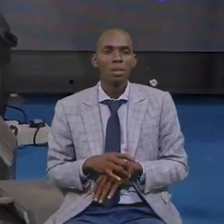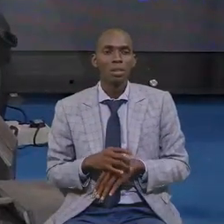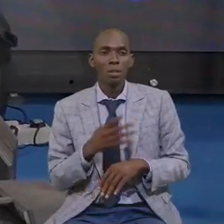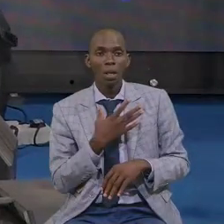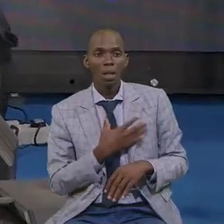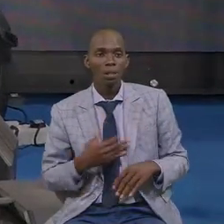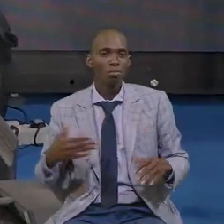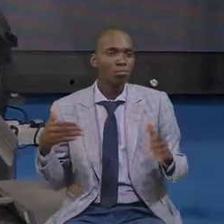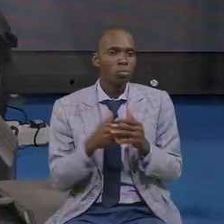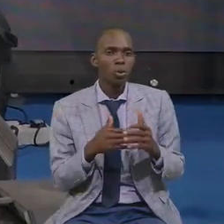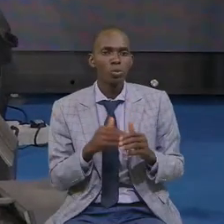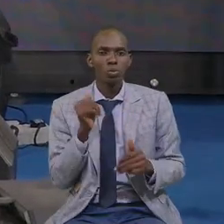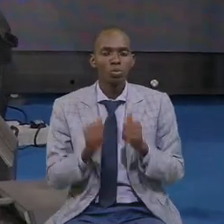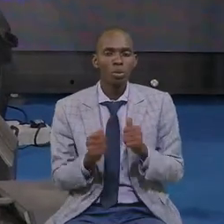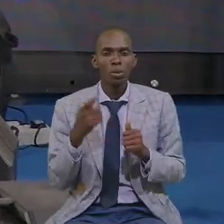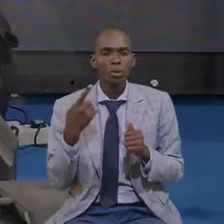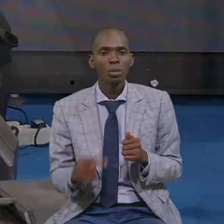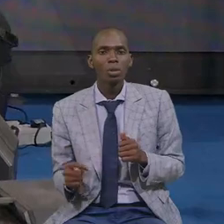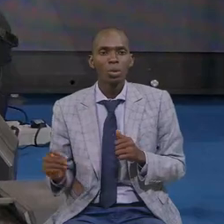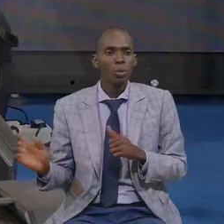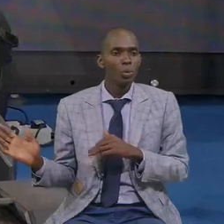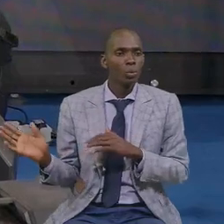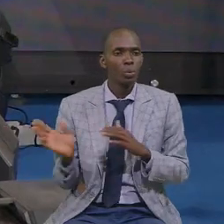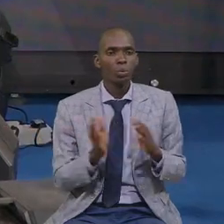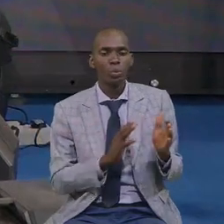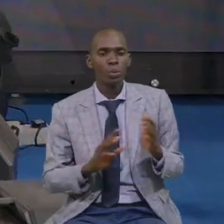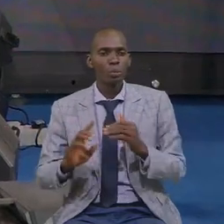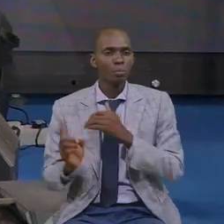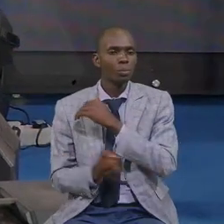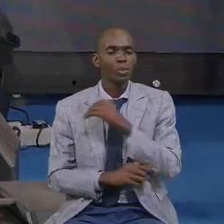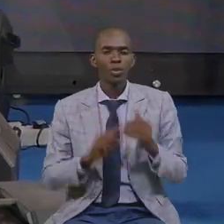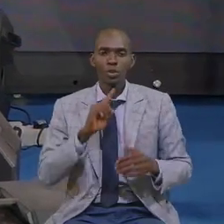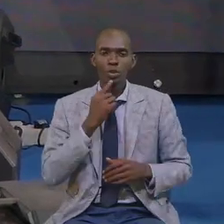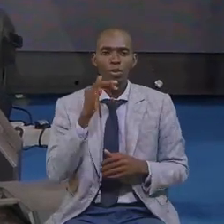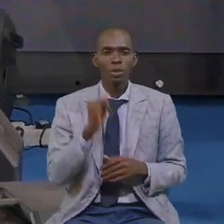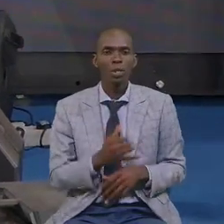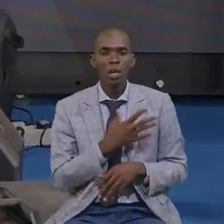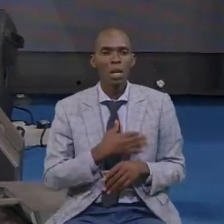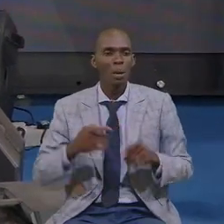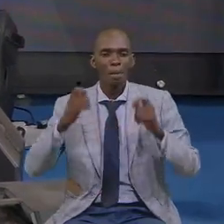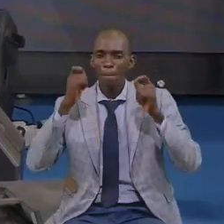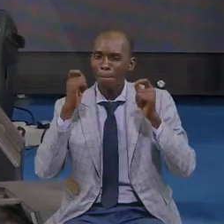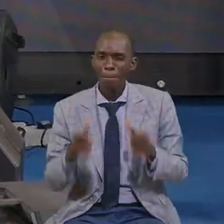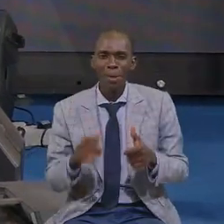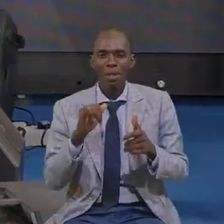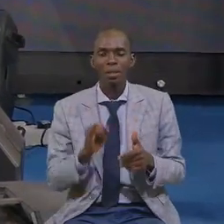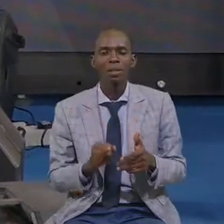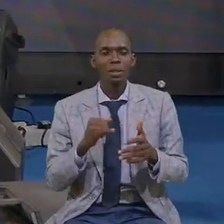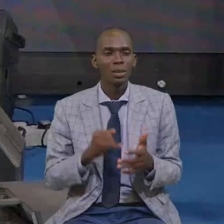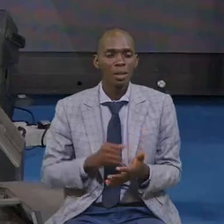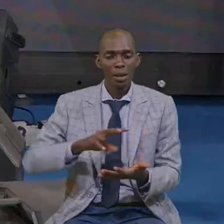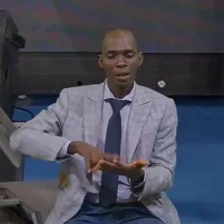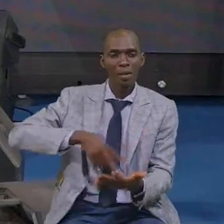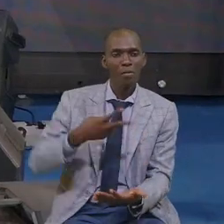the stream did beat vehemently, and immediately it fell, and